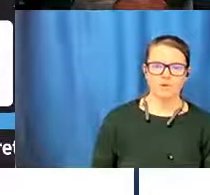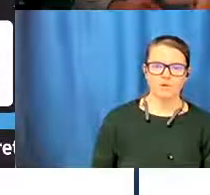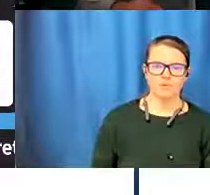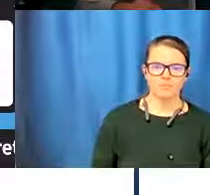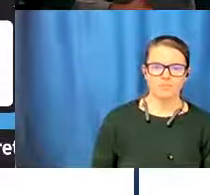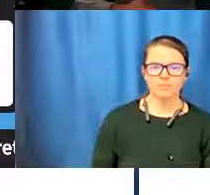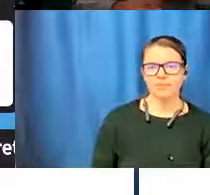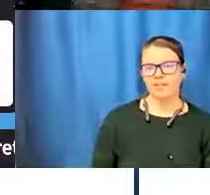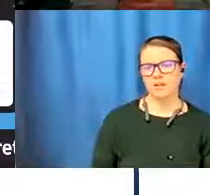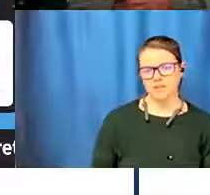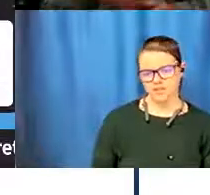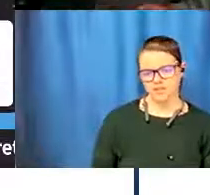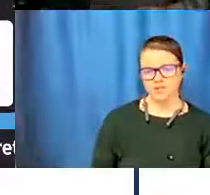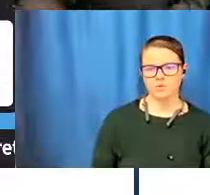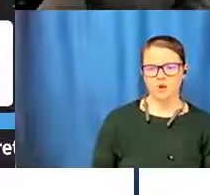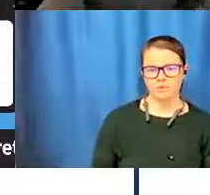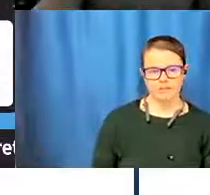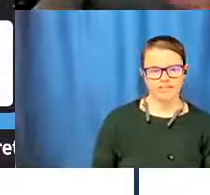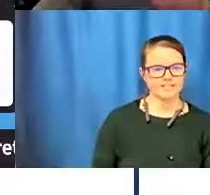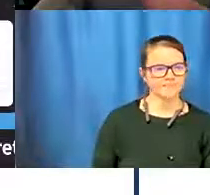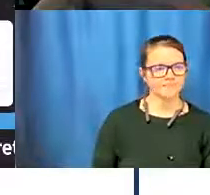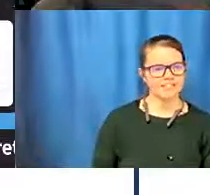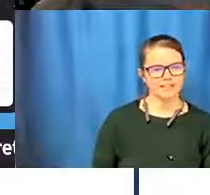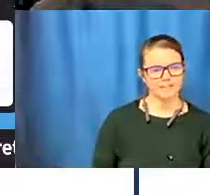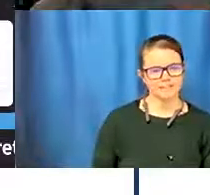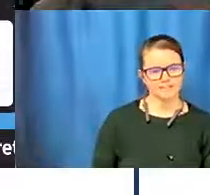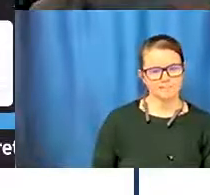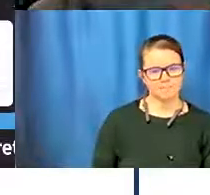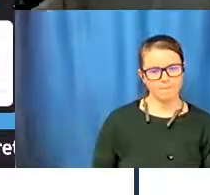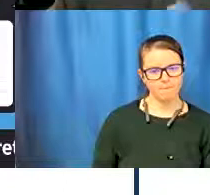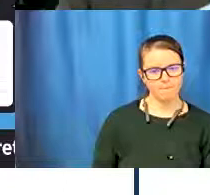for public accommodations throughout Rhode Island. Next slide.